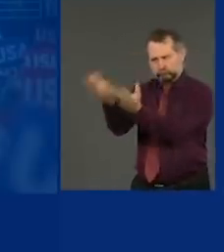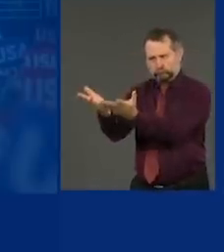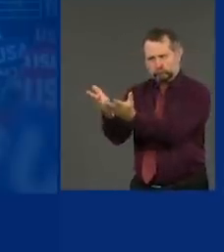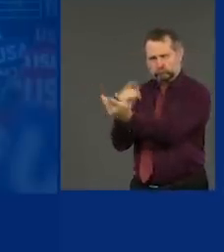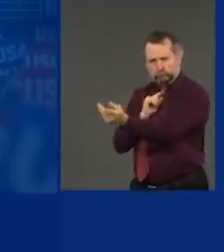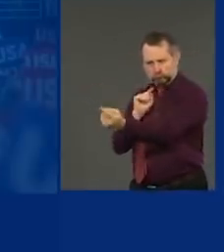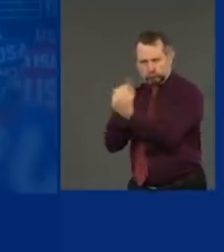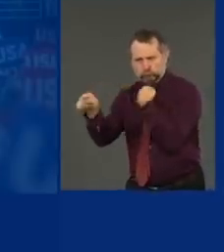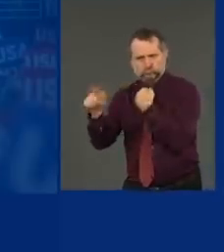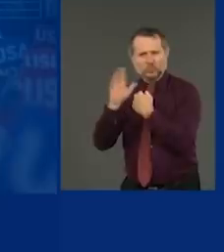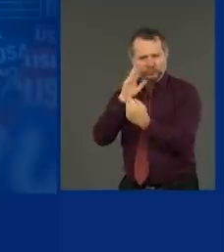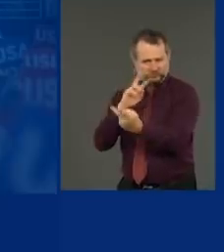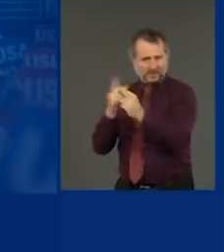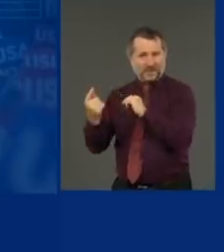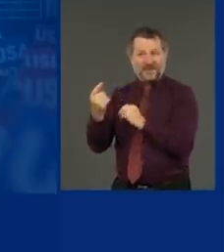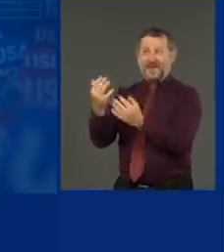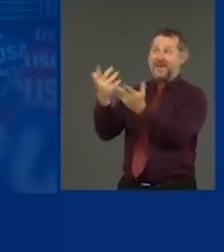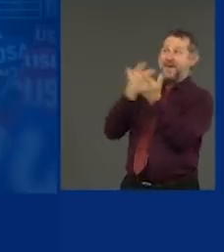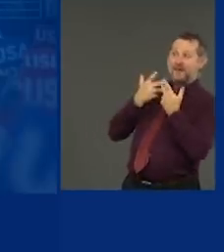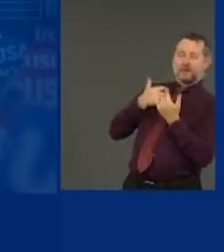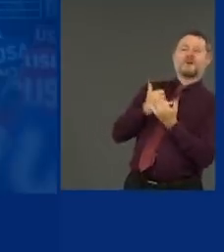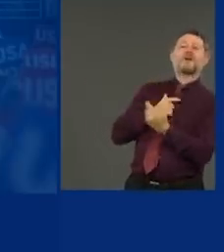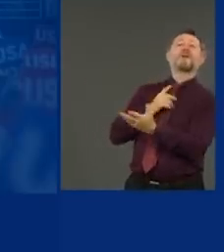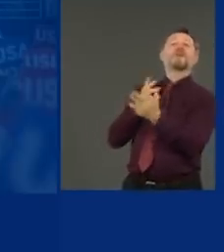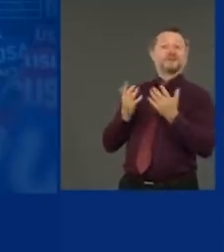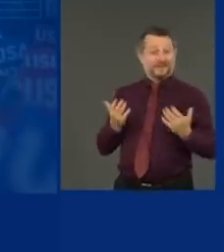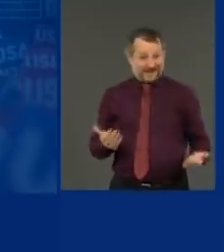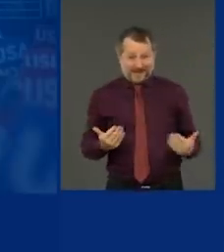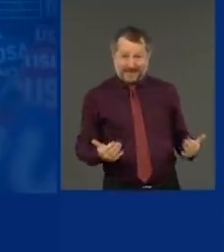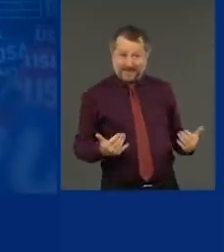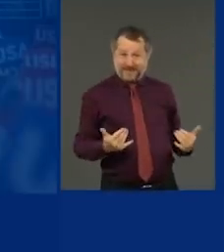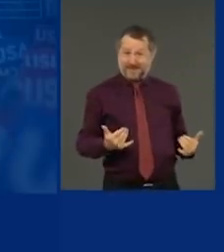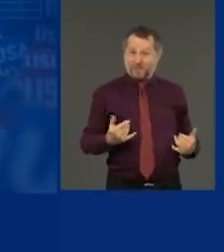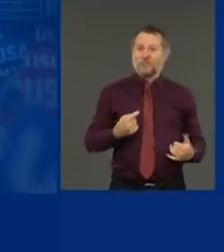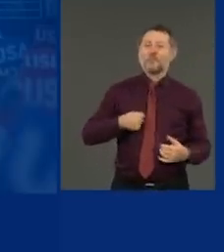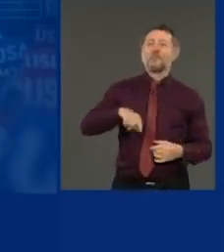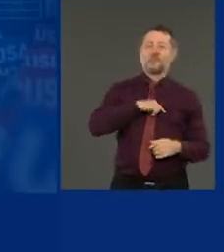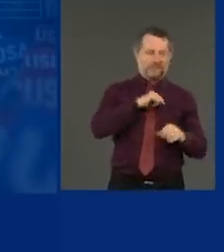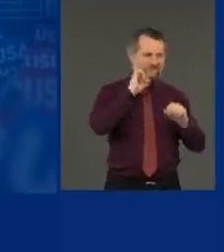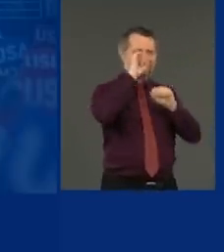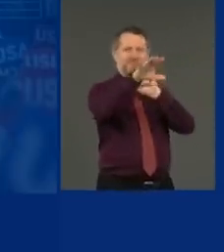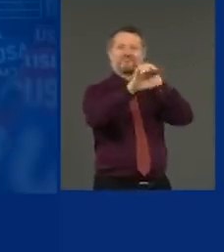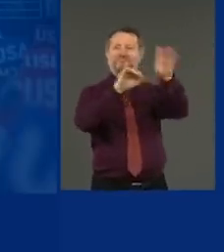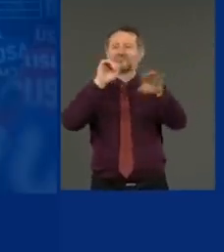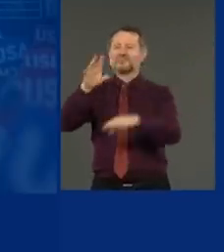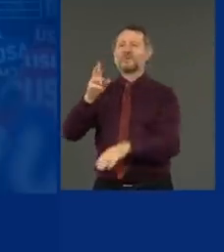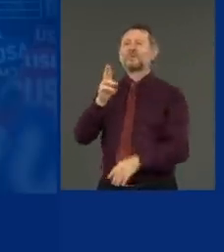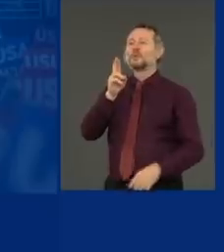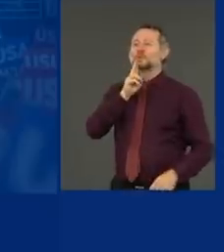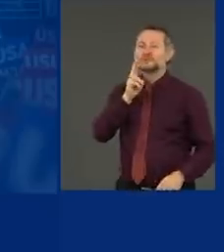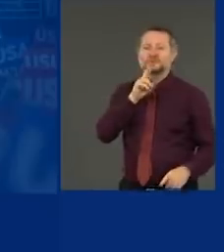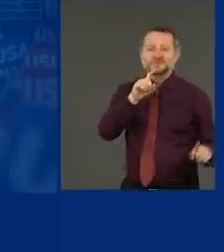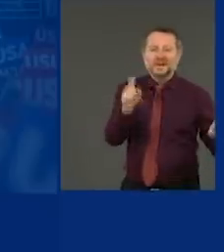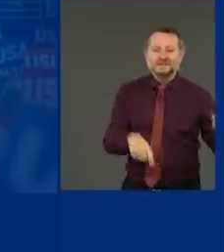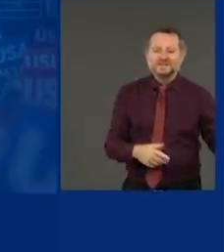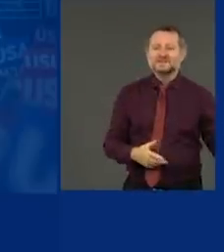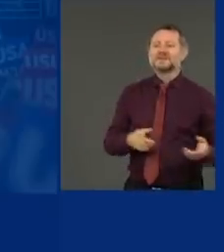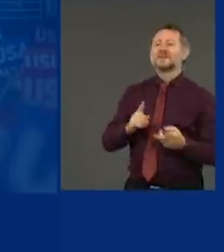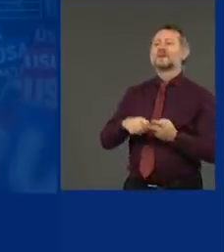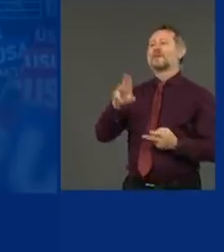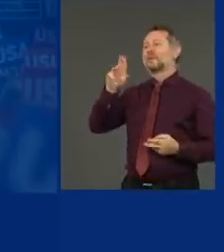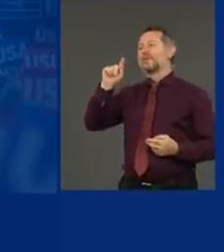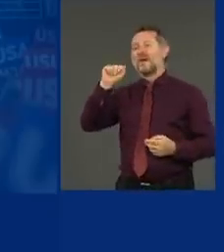And we're sending supplies now to Houston, to Utah, to Savannah,